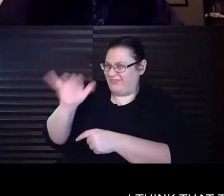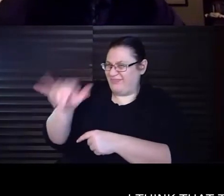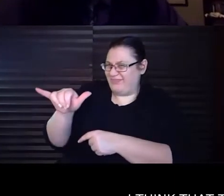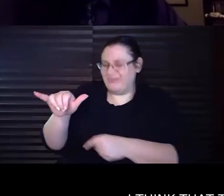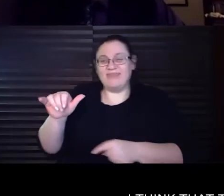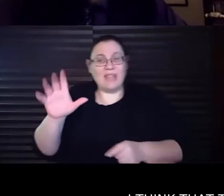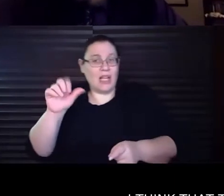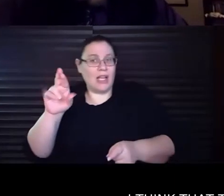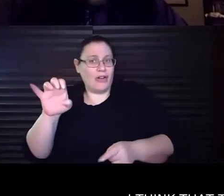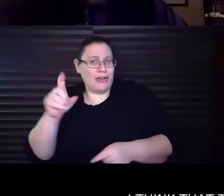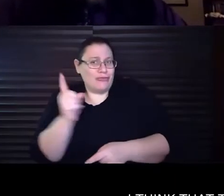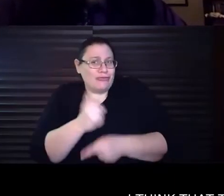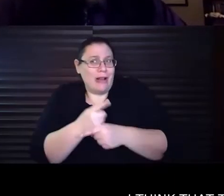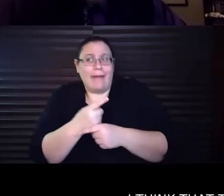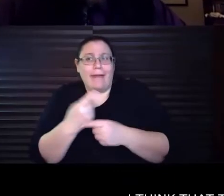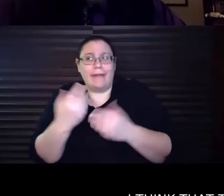I think that